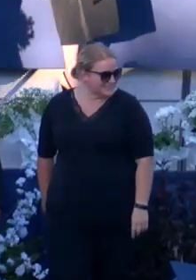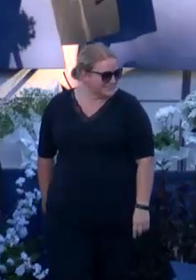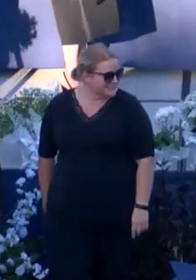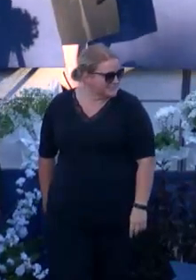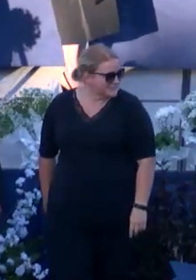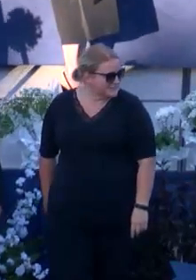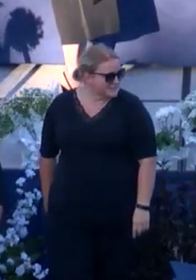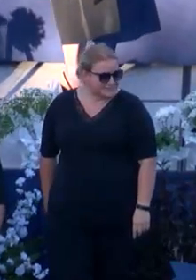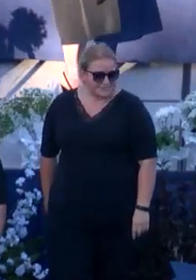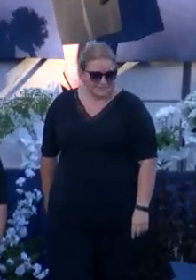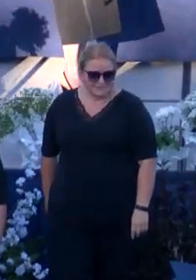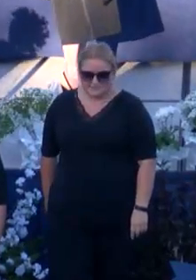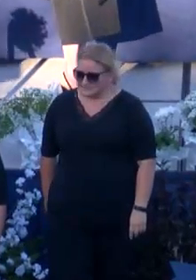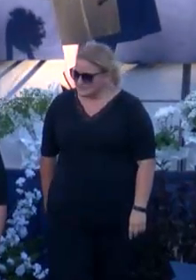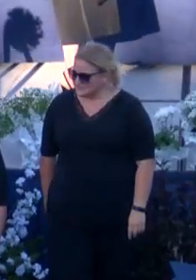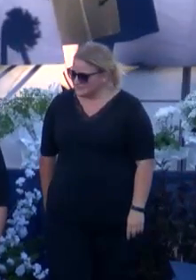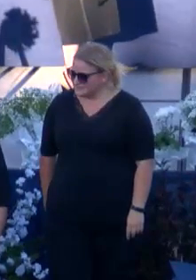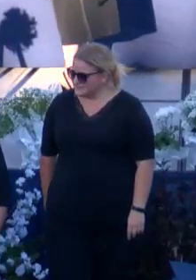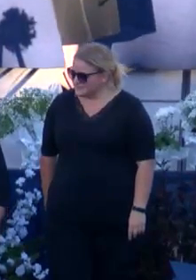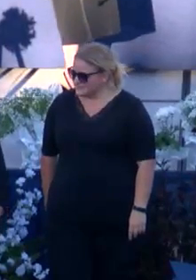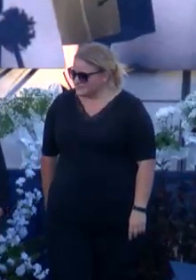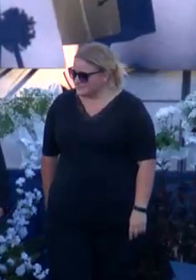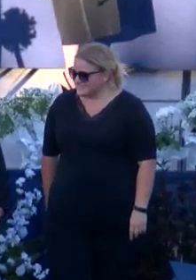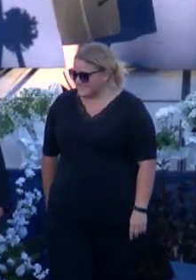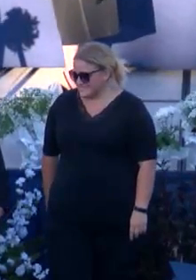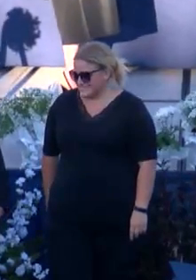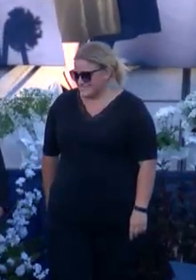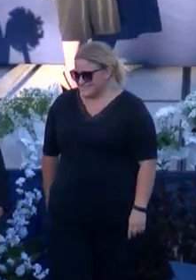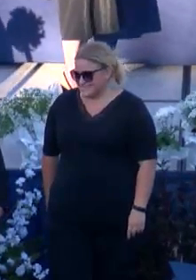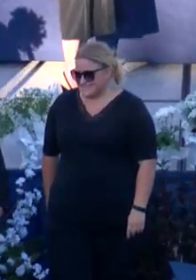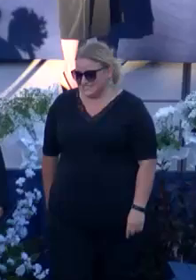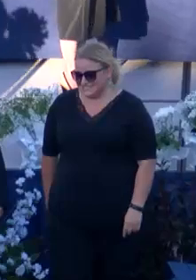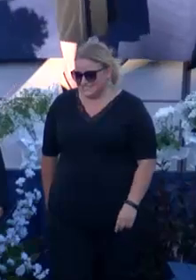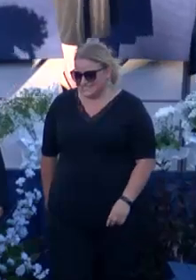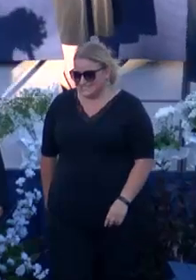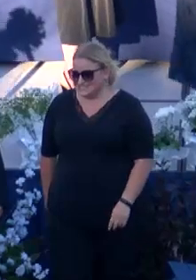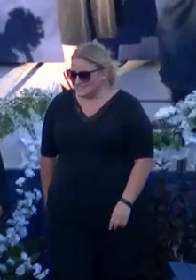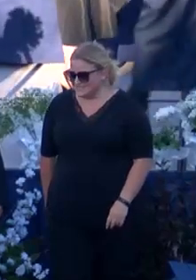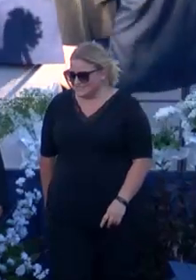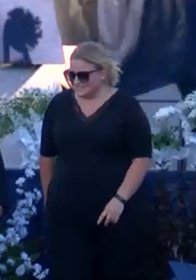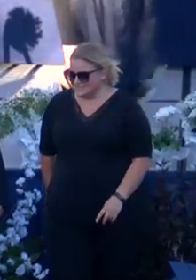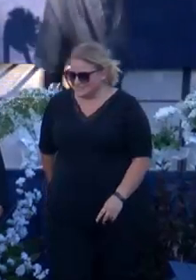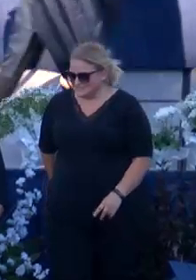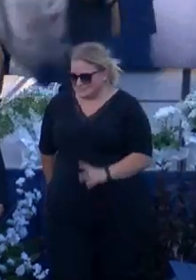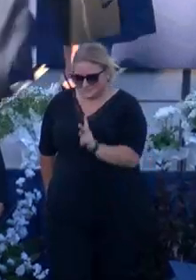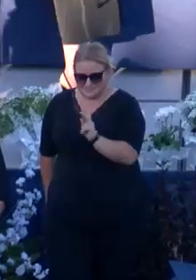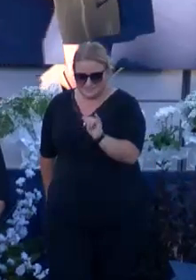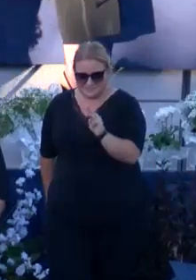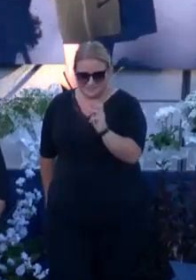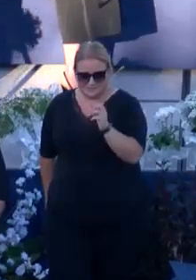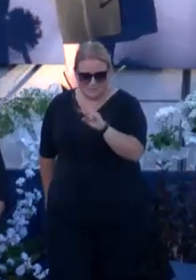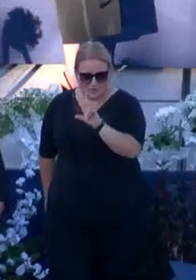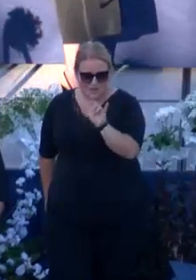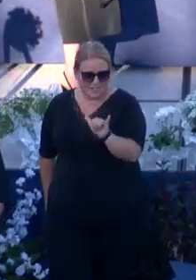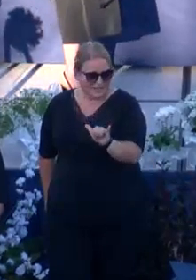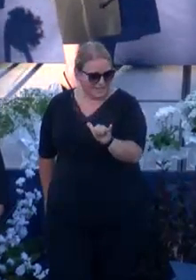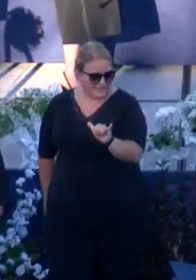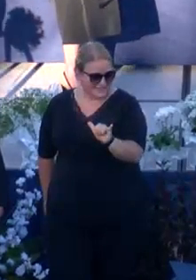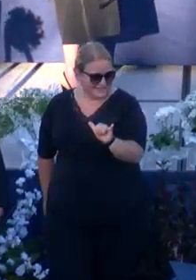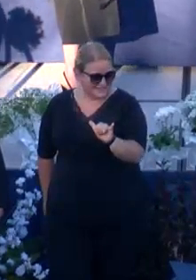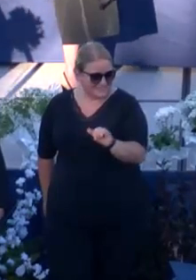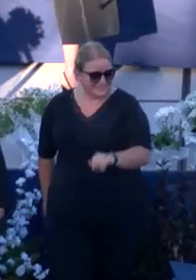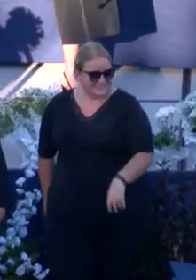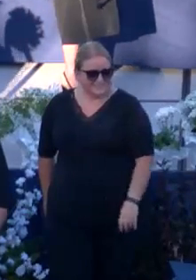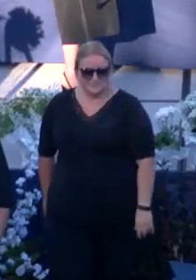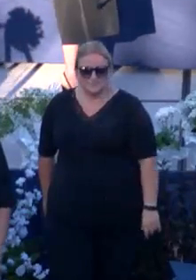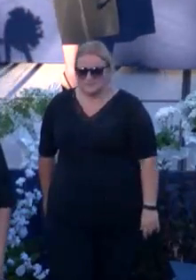Nathaniel Ramos. Saul Lozano. Kimberly Parra Zabian.